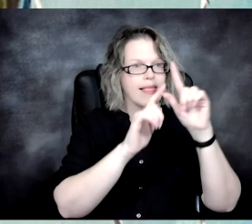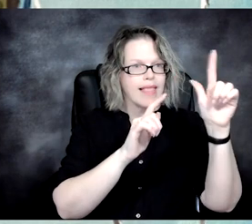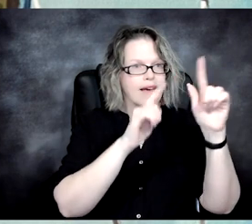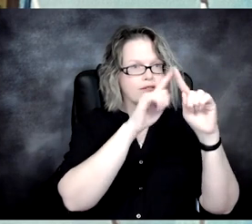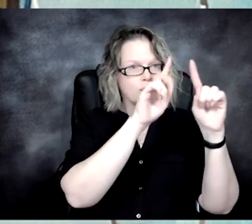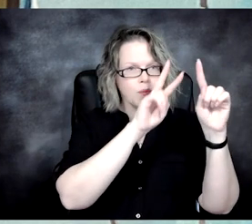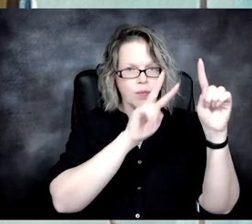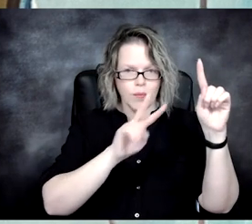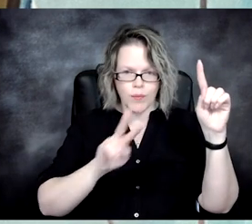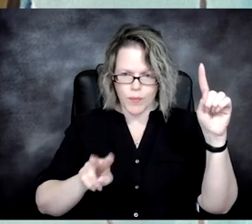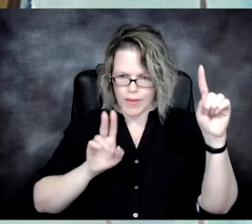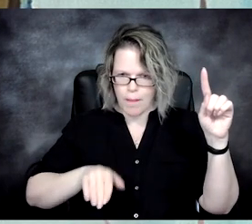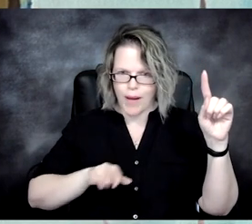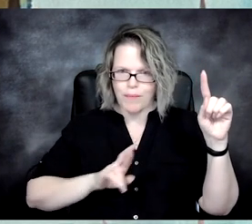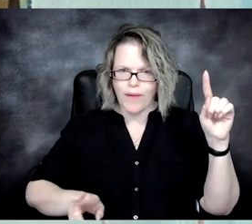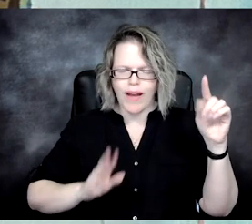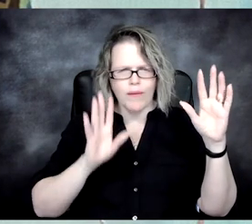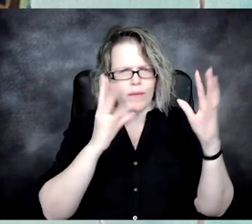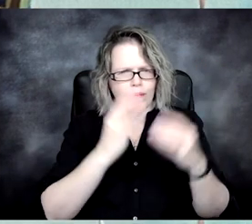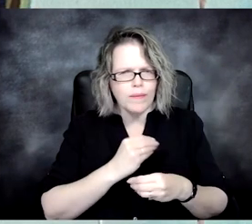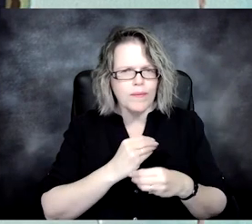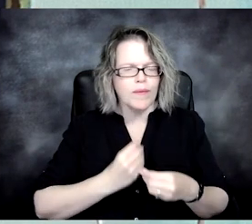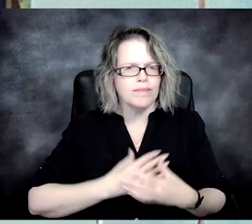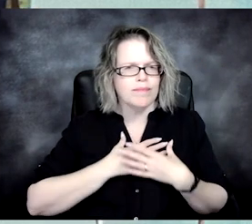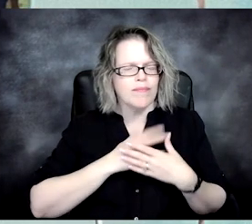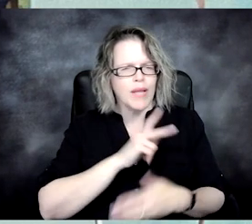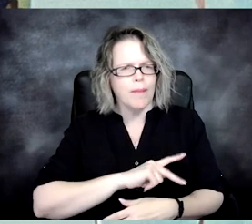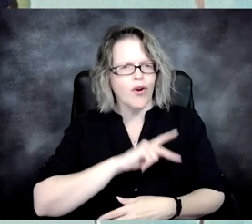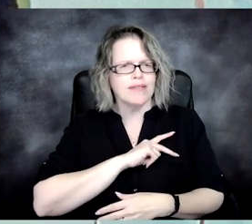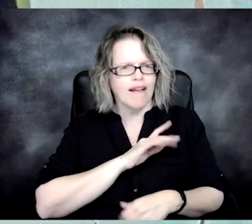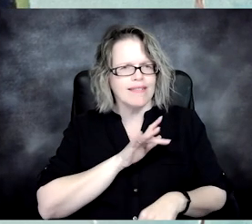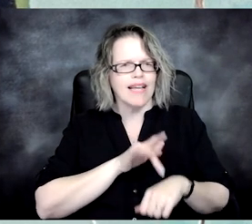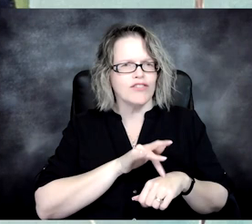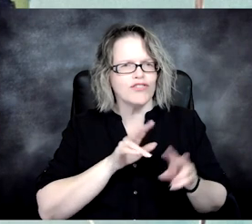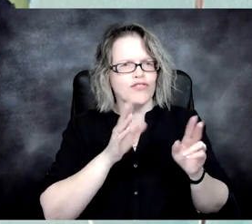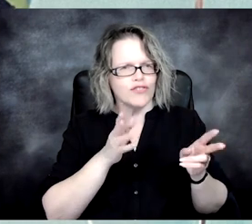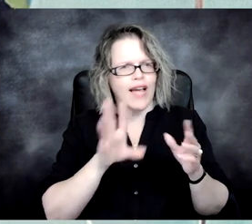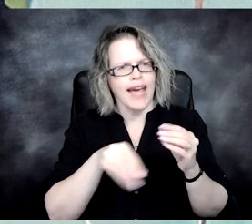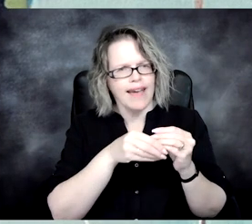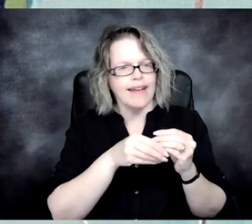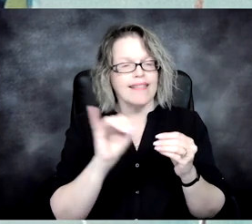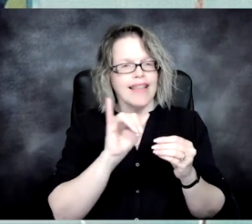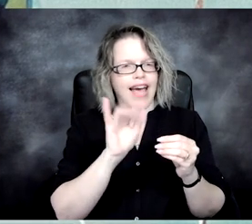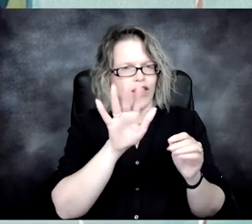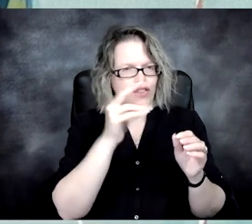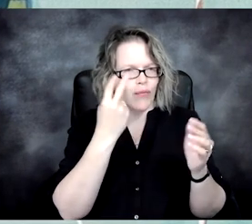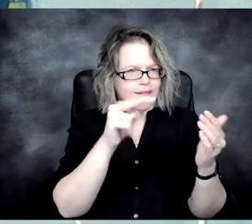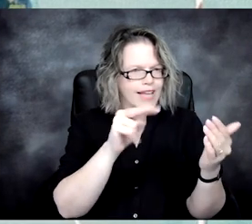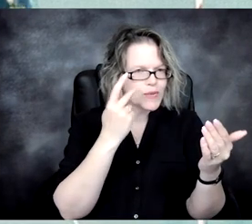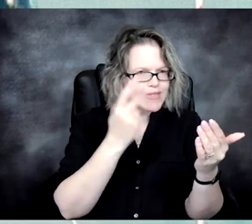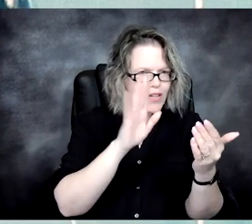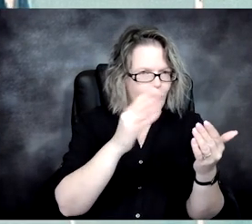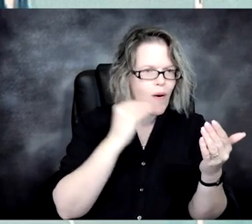right. Additionally, we were most moved by the personal touches that were added to the artwork, such as the reflection of Audrey's